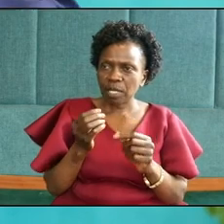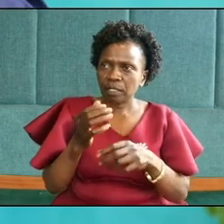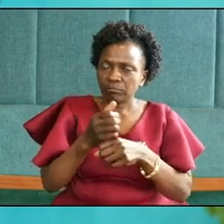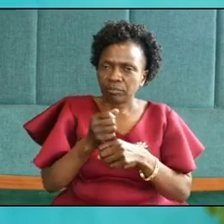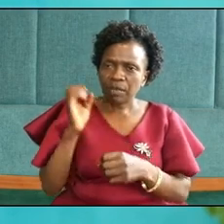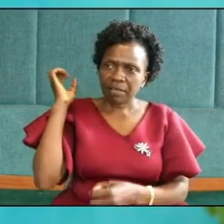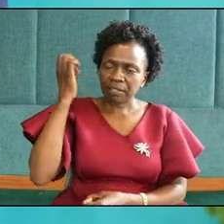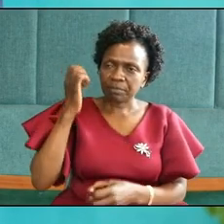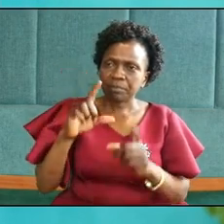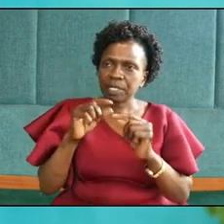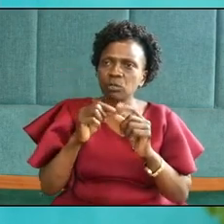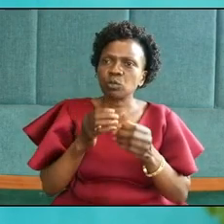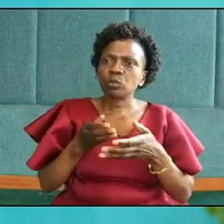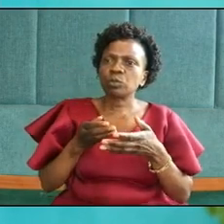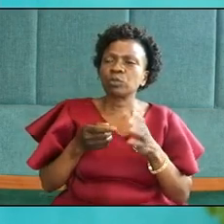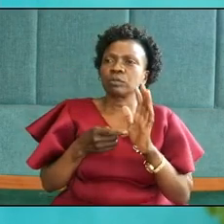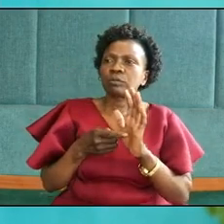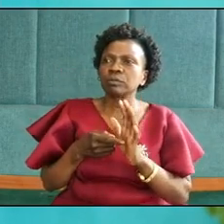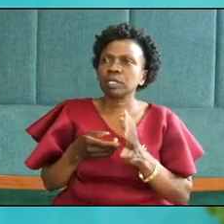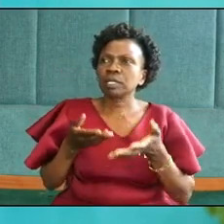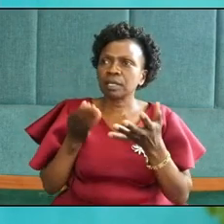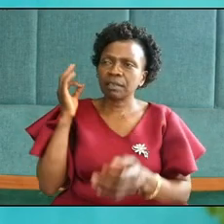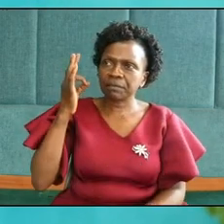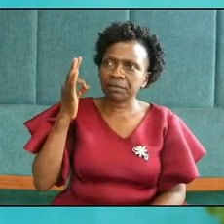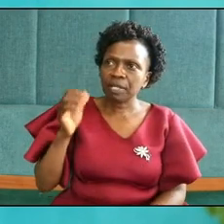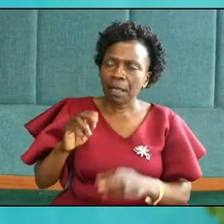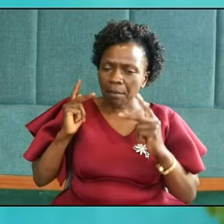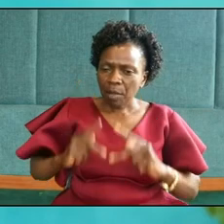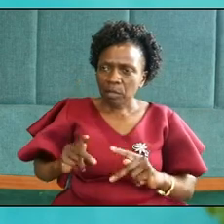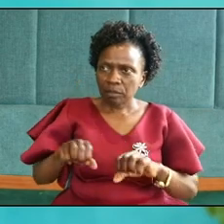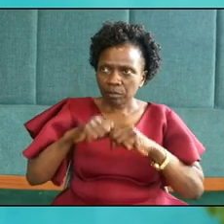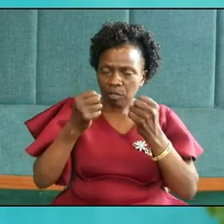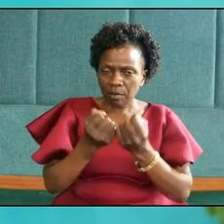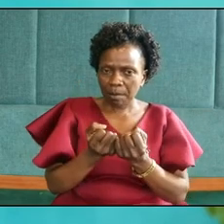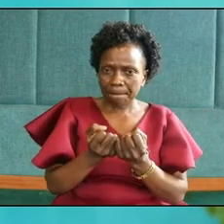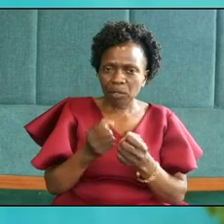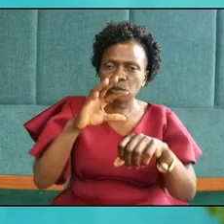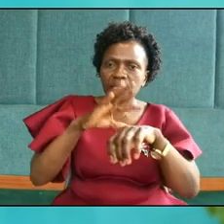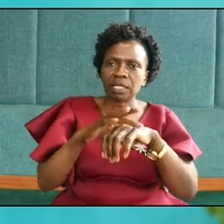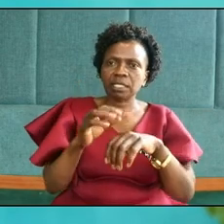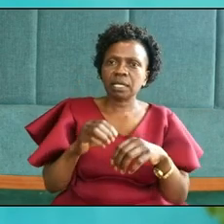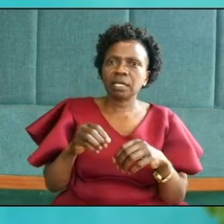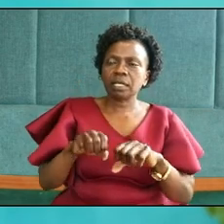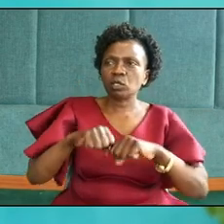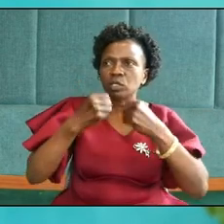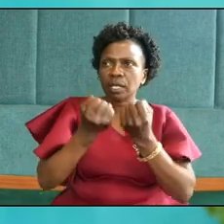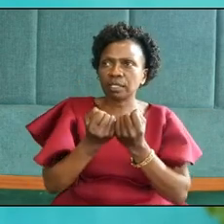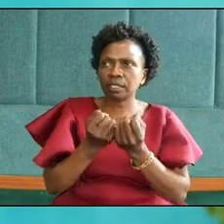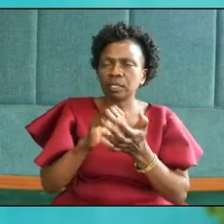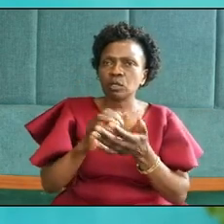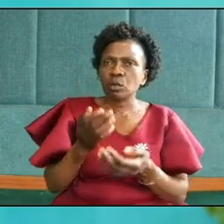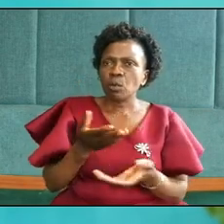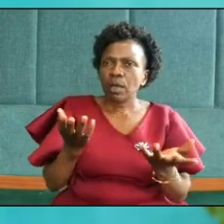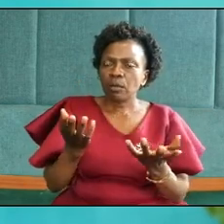evangelistic messages to address the needs of people in the community. We touch the rotting society. That is where we